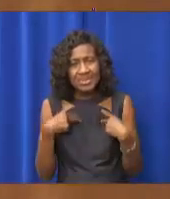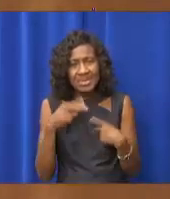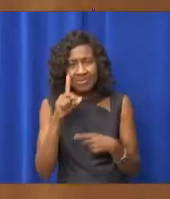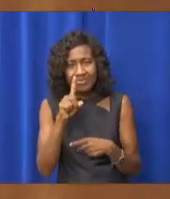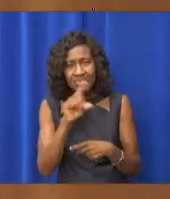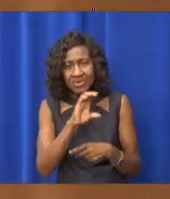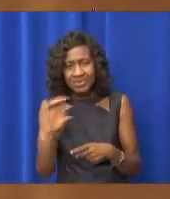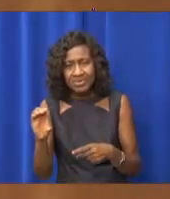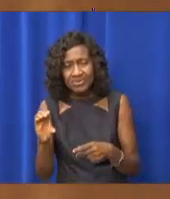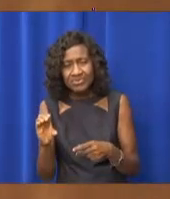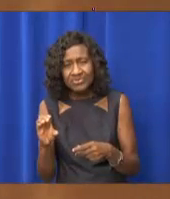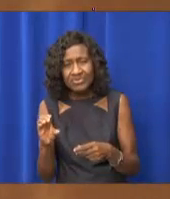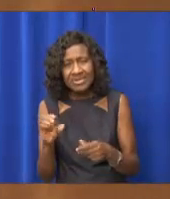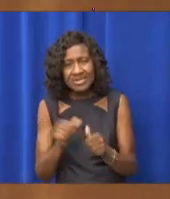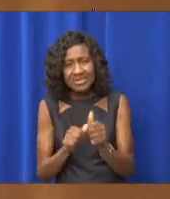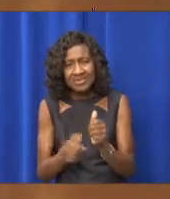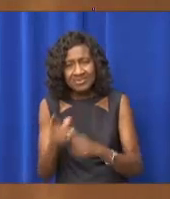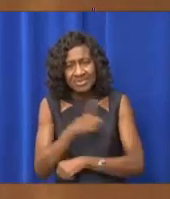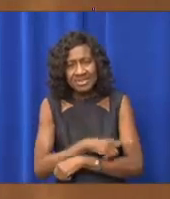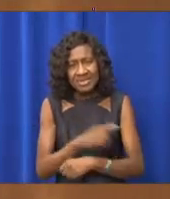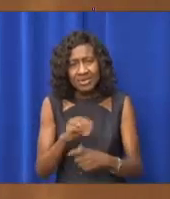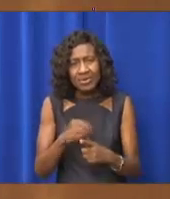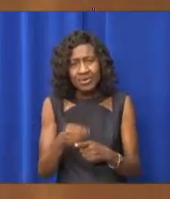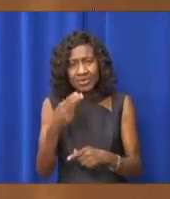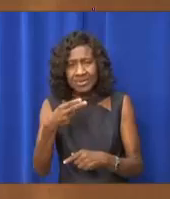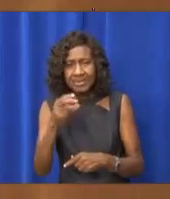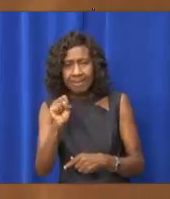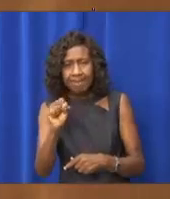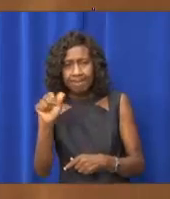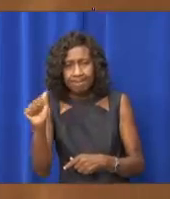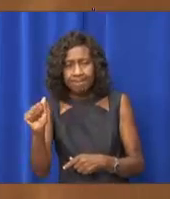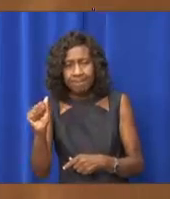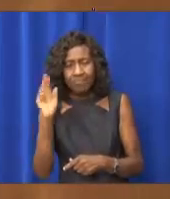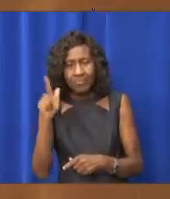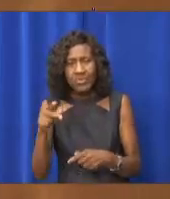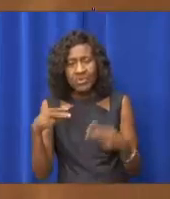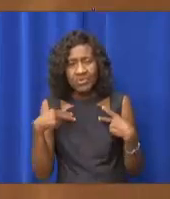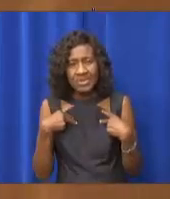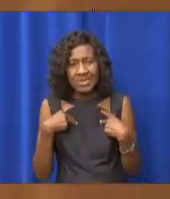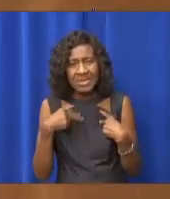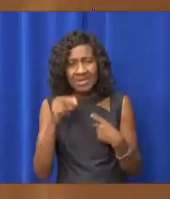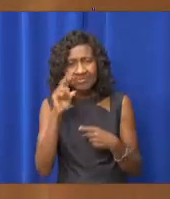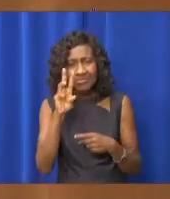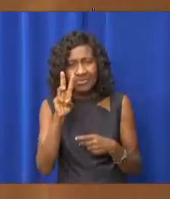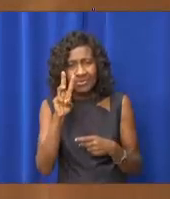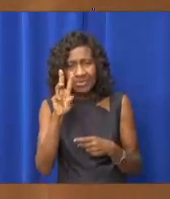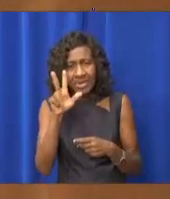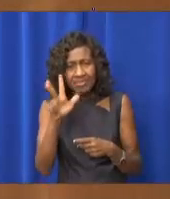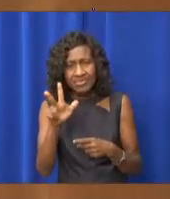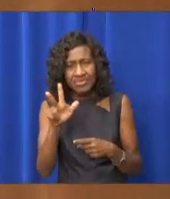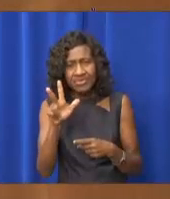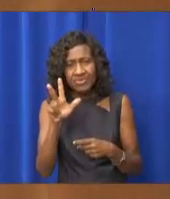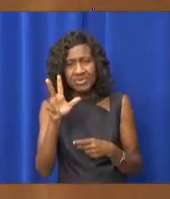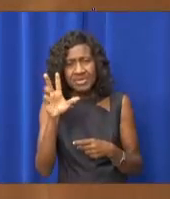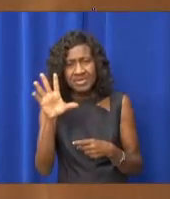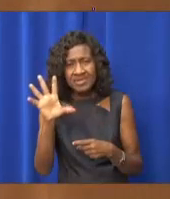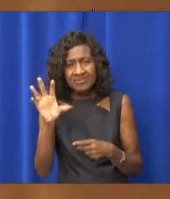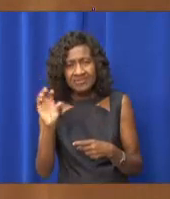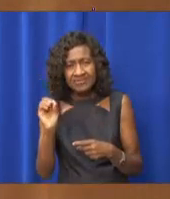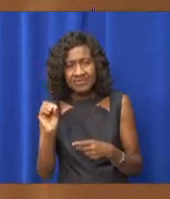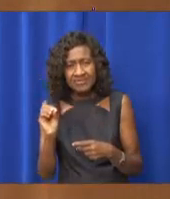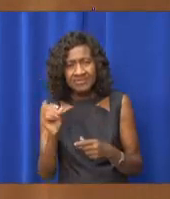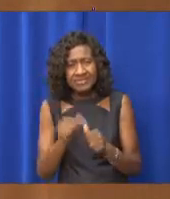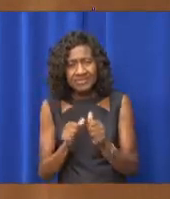where that figure comes from. I understand that Doctors Hospital has had a challenge in the laboratory for the last 24 hours, which I